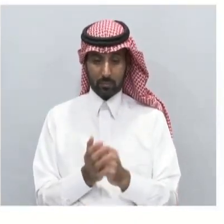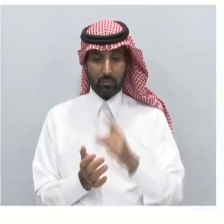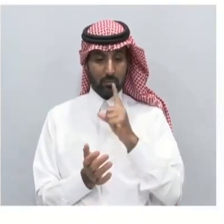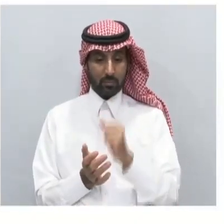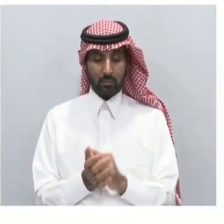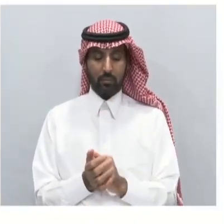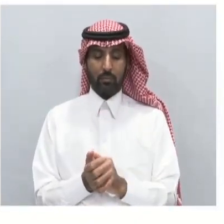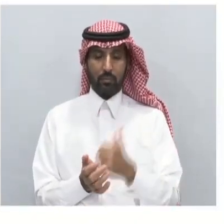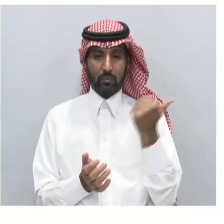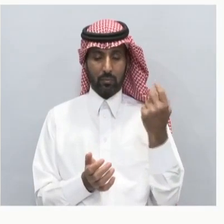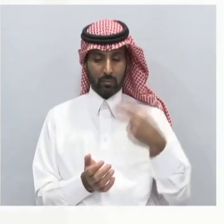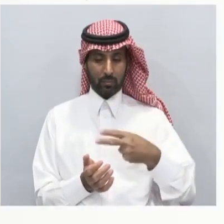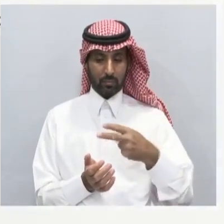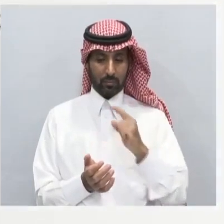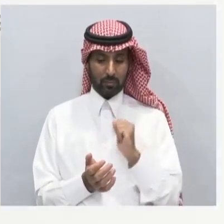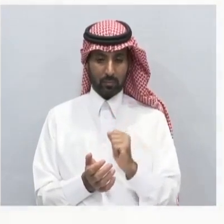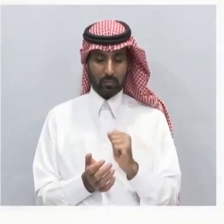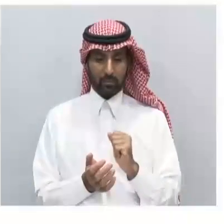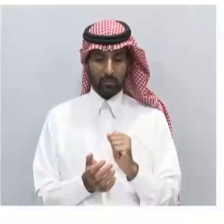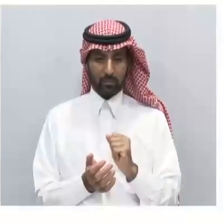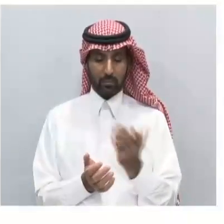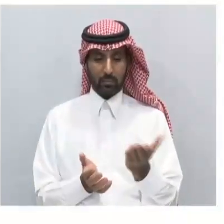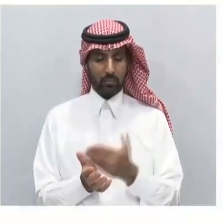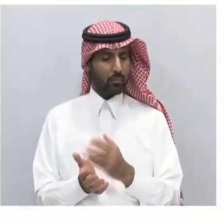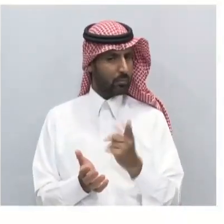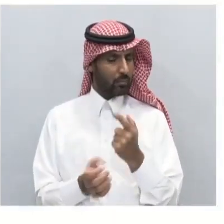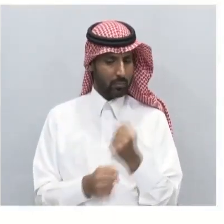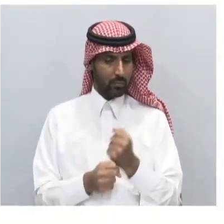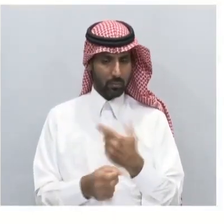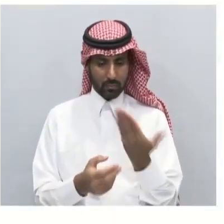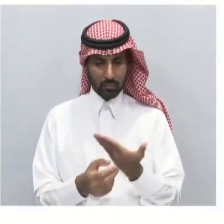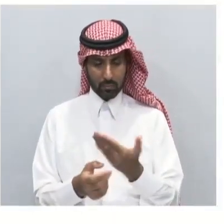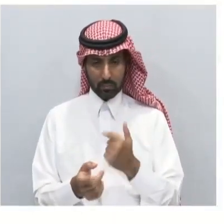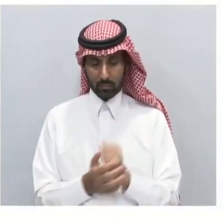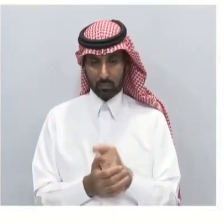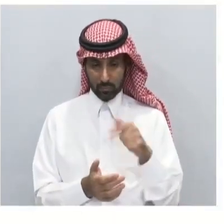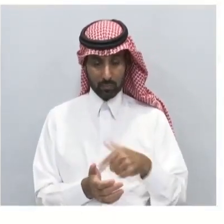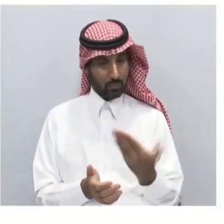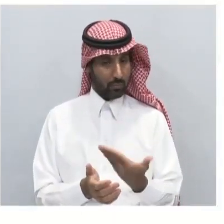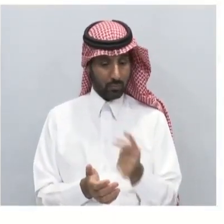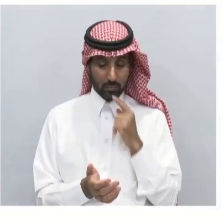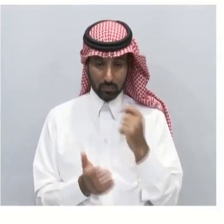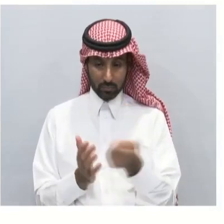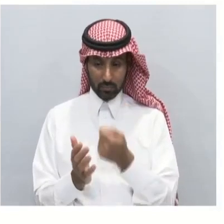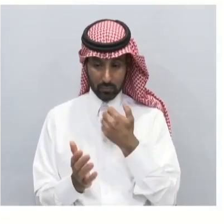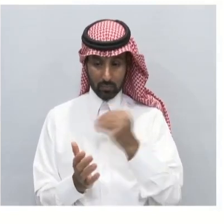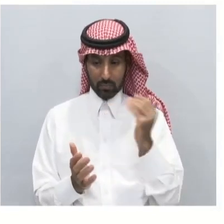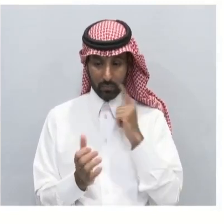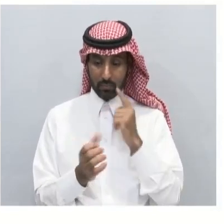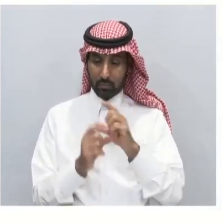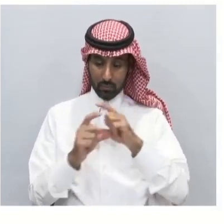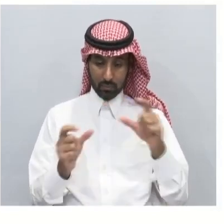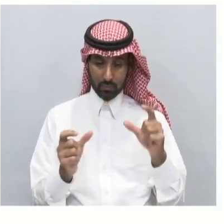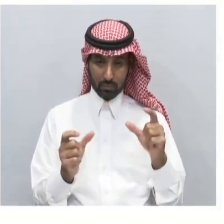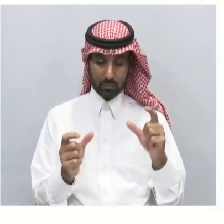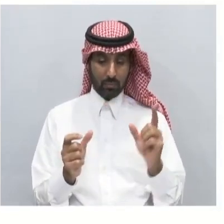page 126. Okay? What did we cover in our lesson today? We wrote sentences, full